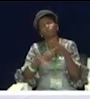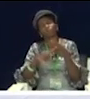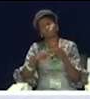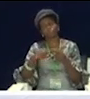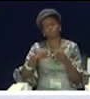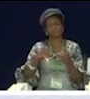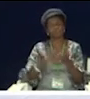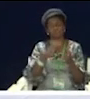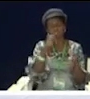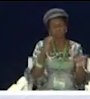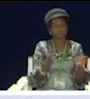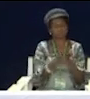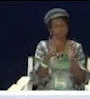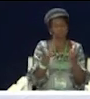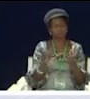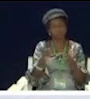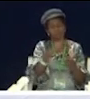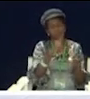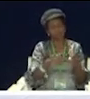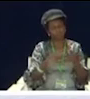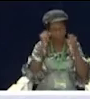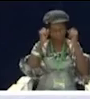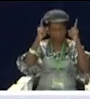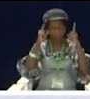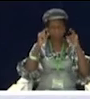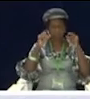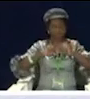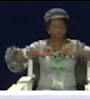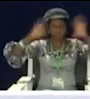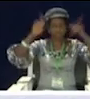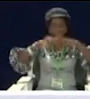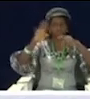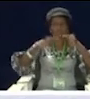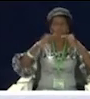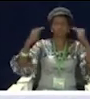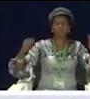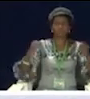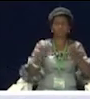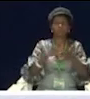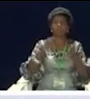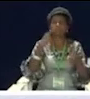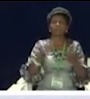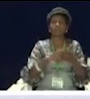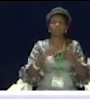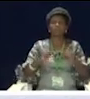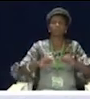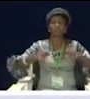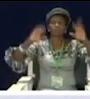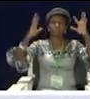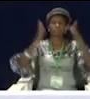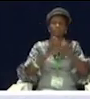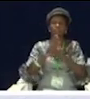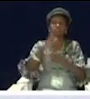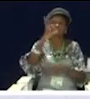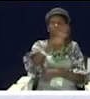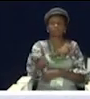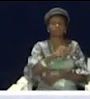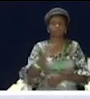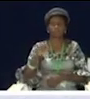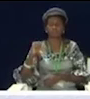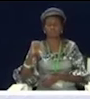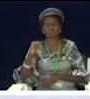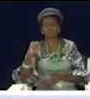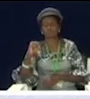It's not asking you to surrender to your enemy. He's asking you to surrender to him.